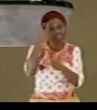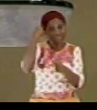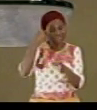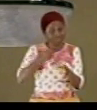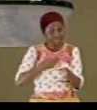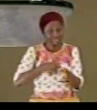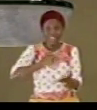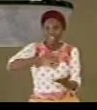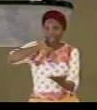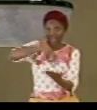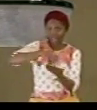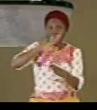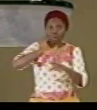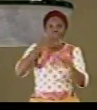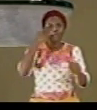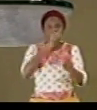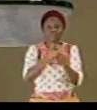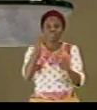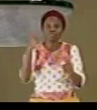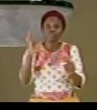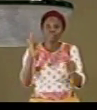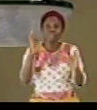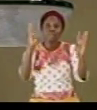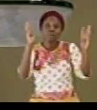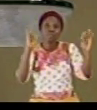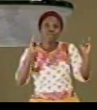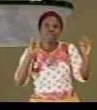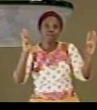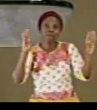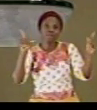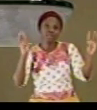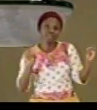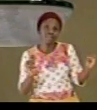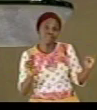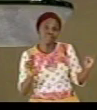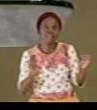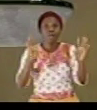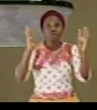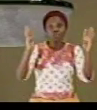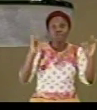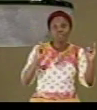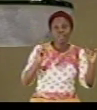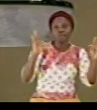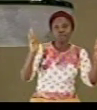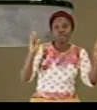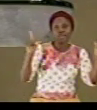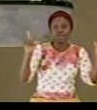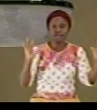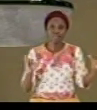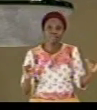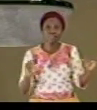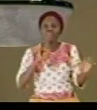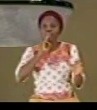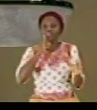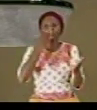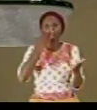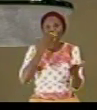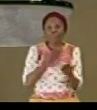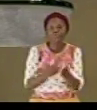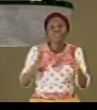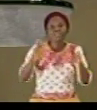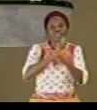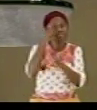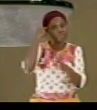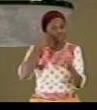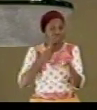I stand upon the promises of B-I-B-L-E. The B-I-B-L-E, it is